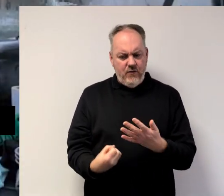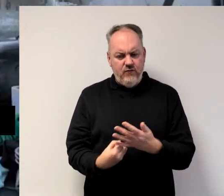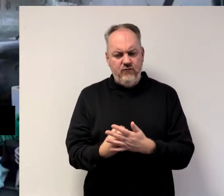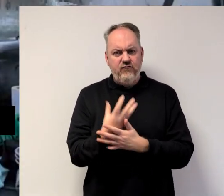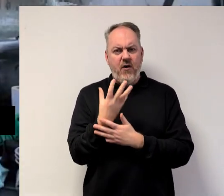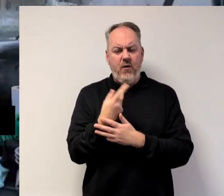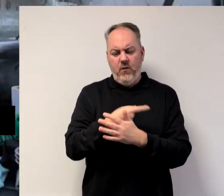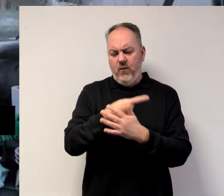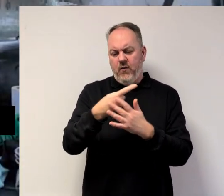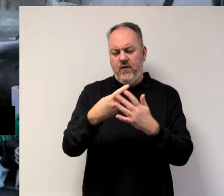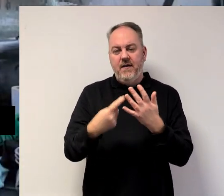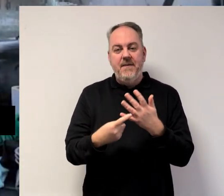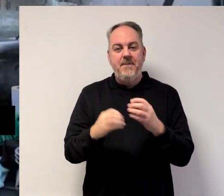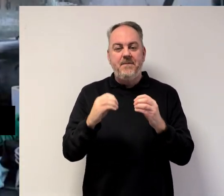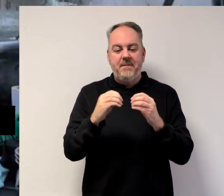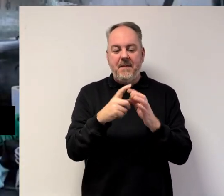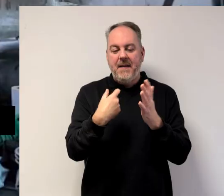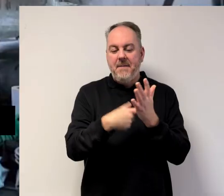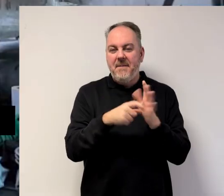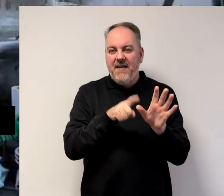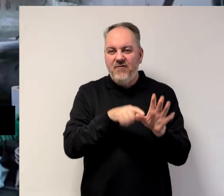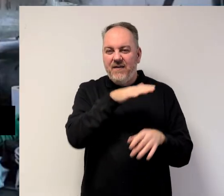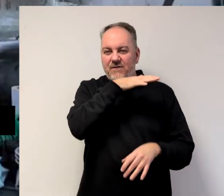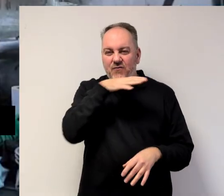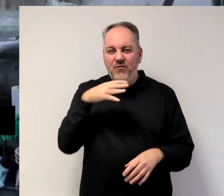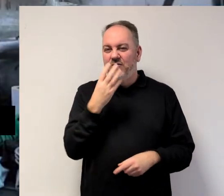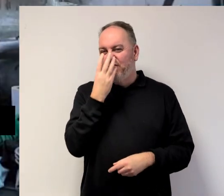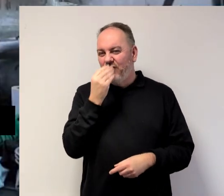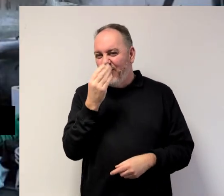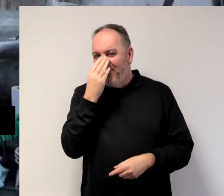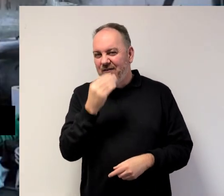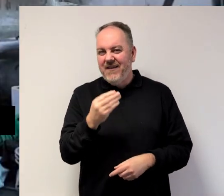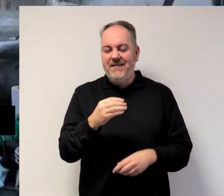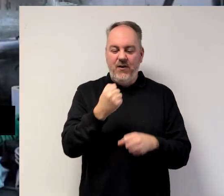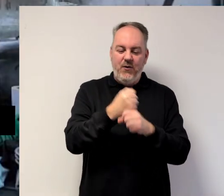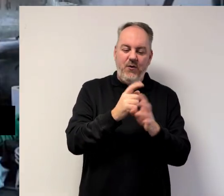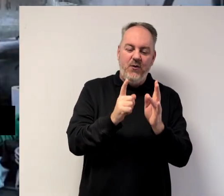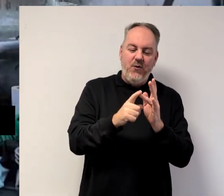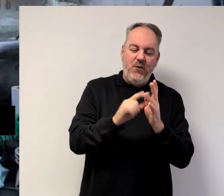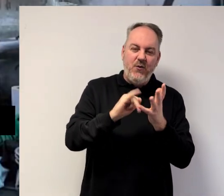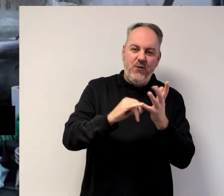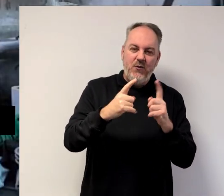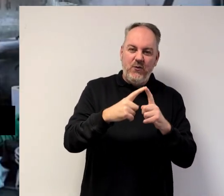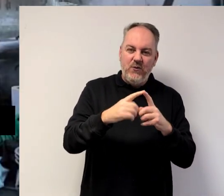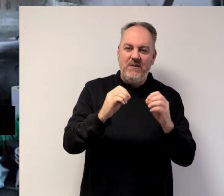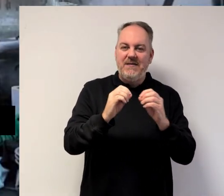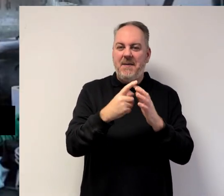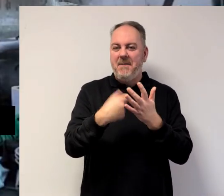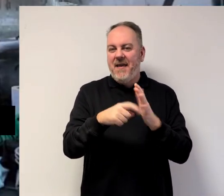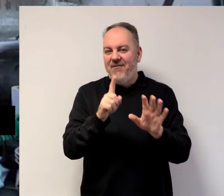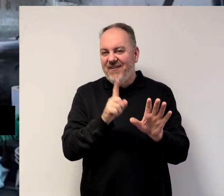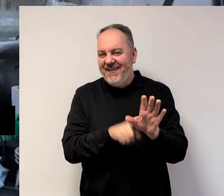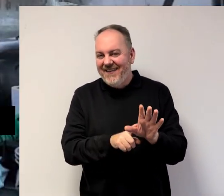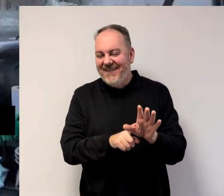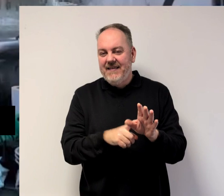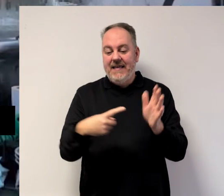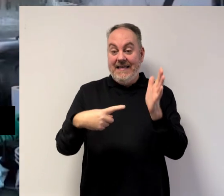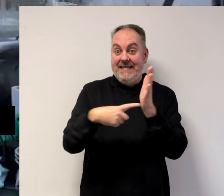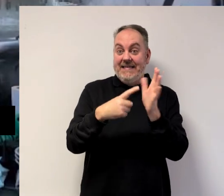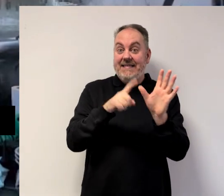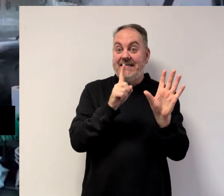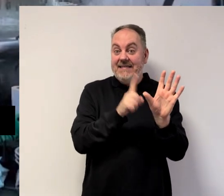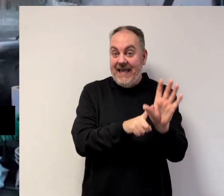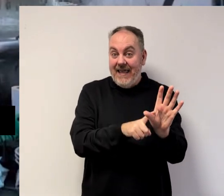the strawberries, the gooseberries, the tayberries, loganberries, because